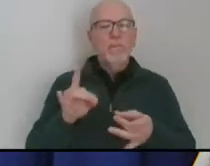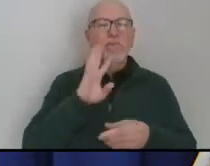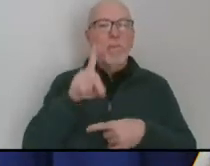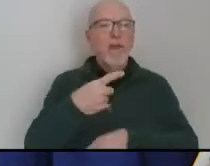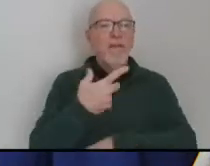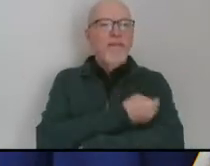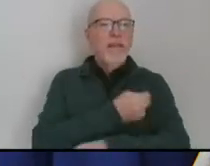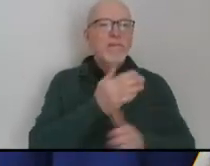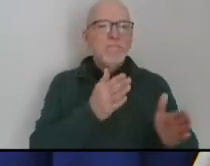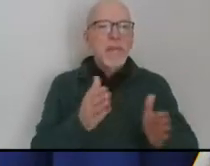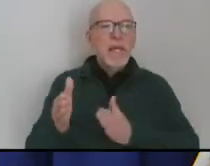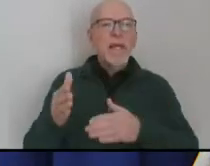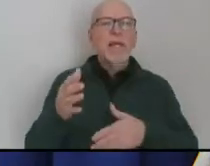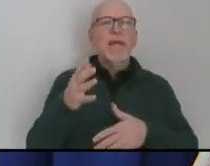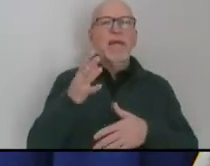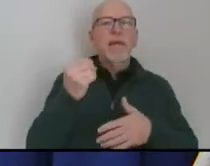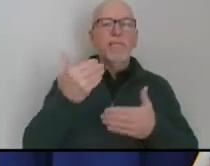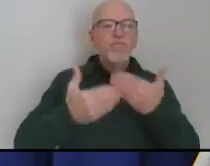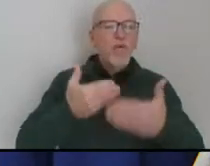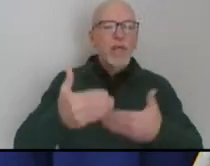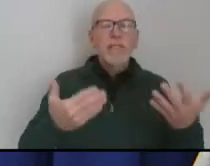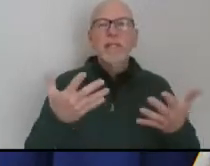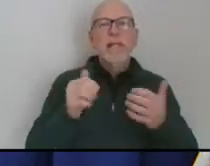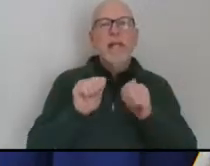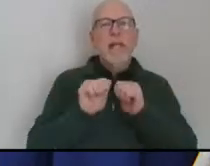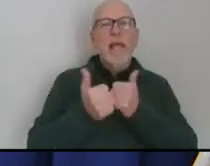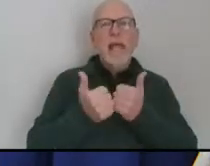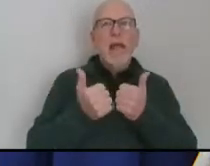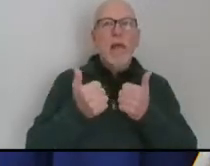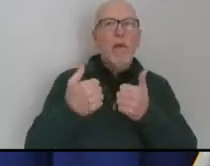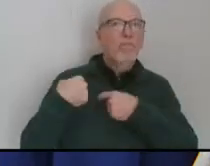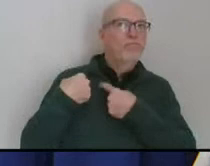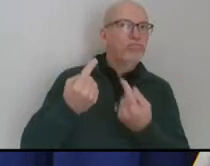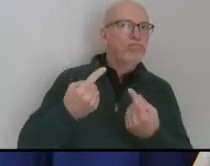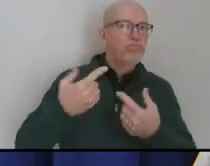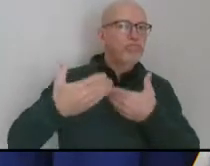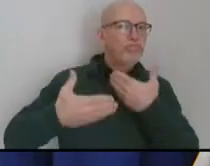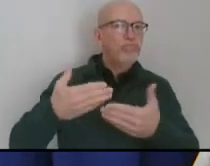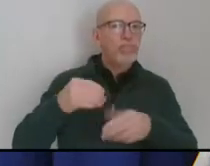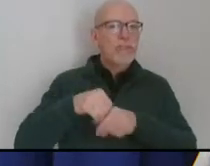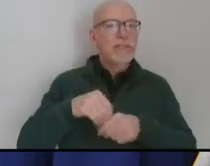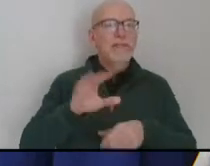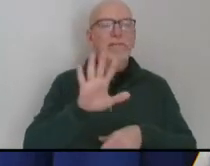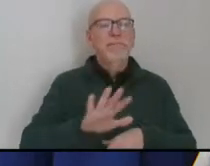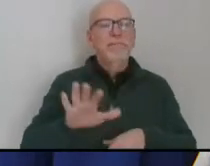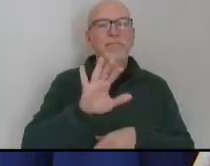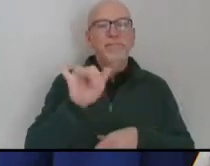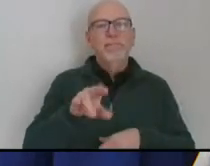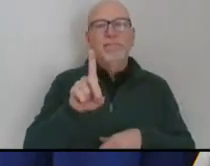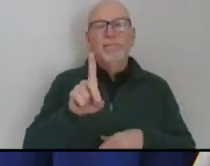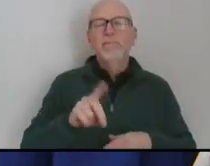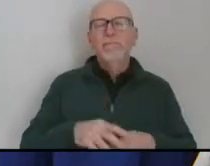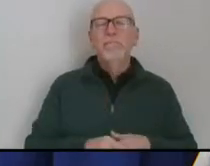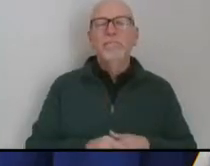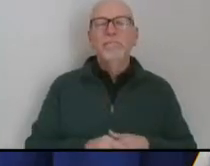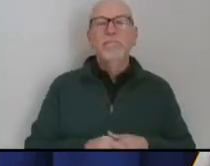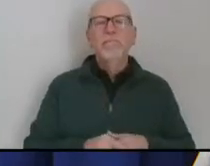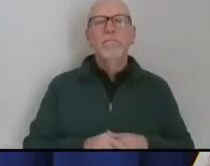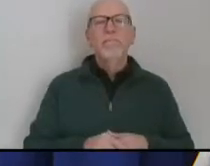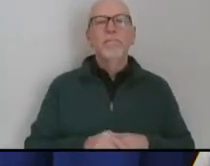plan and protocol and how it's playing out across the whole state of Indiana.